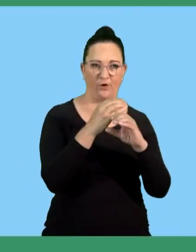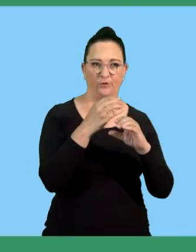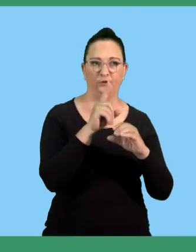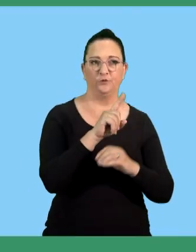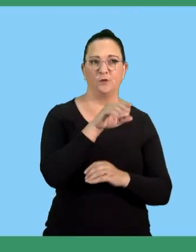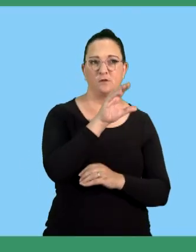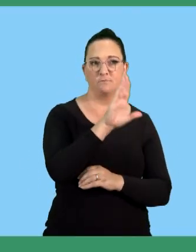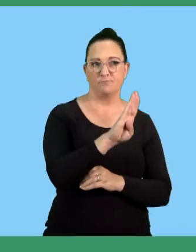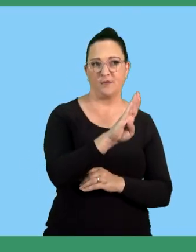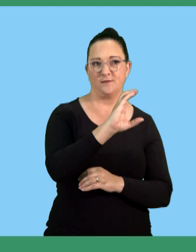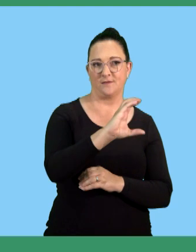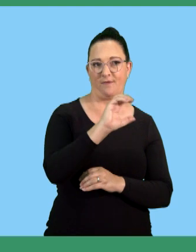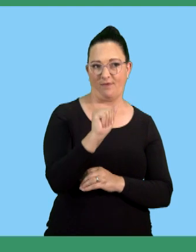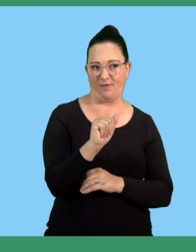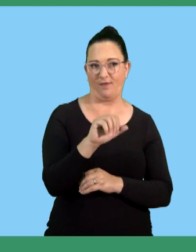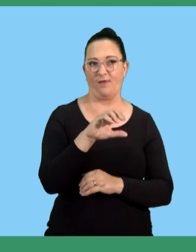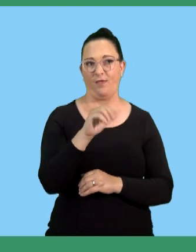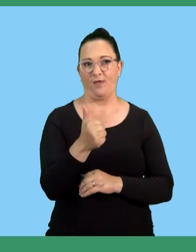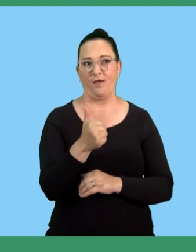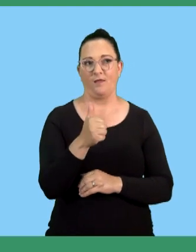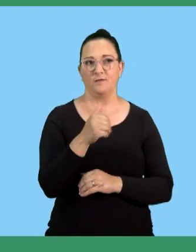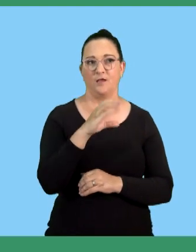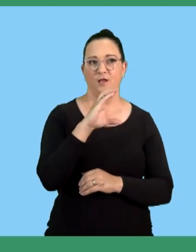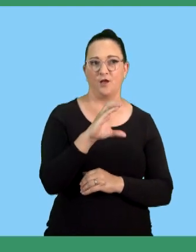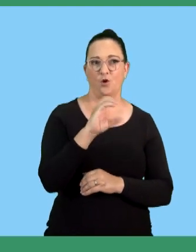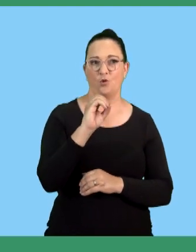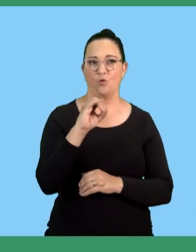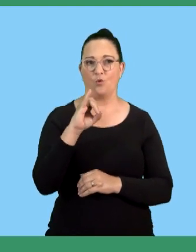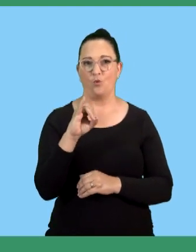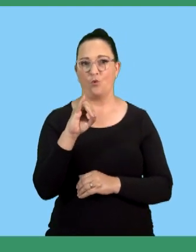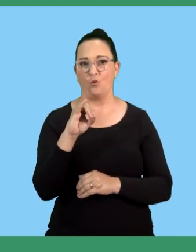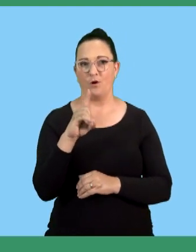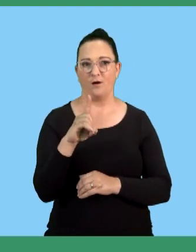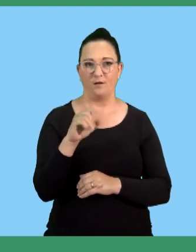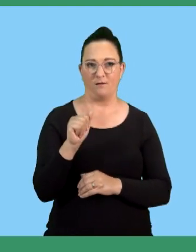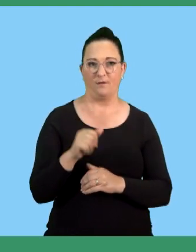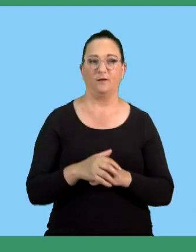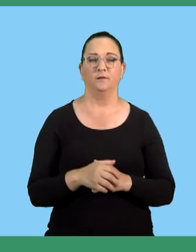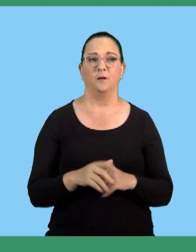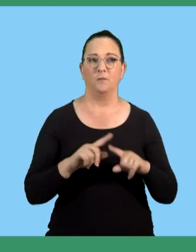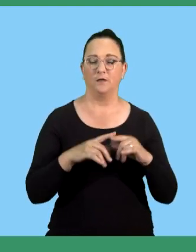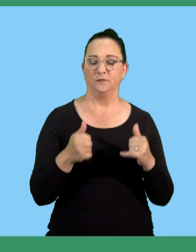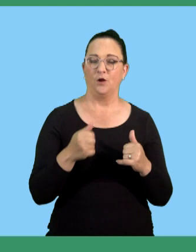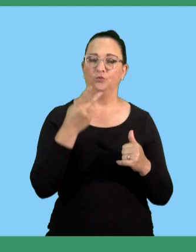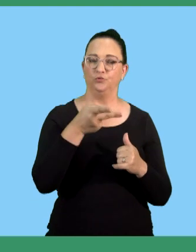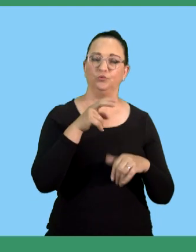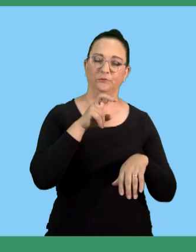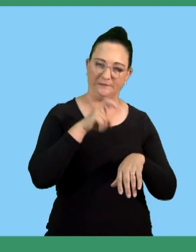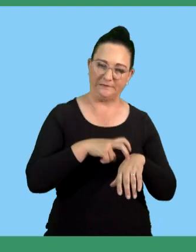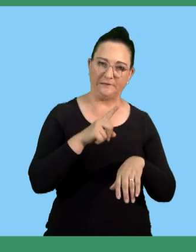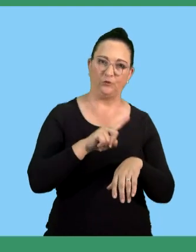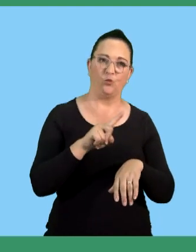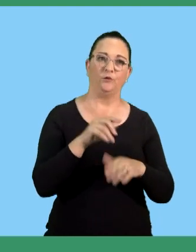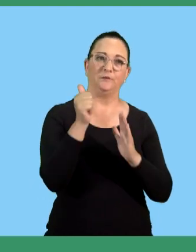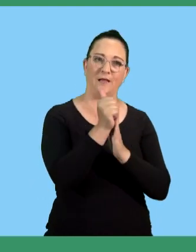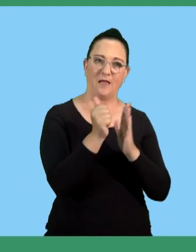on the two, the BCA and the COIDA. So it says here at the end of the lesson, you should be able to outline the